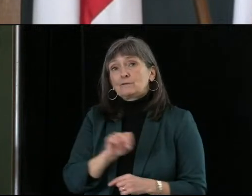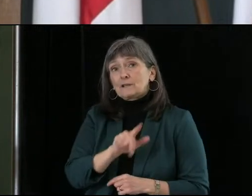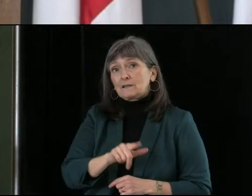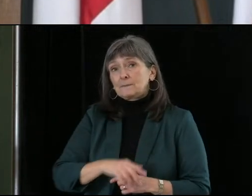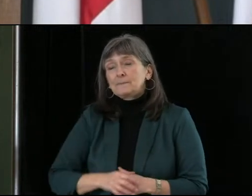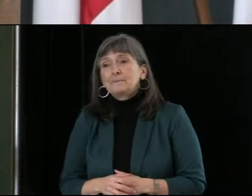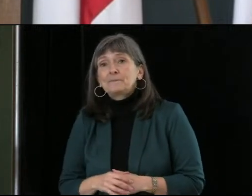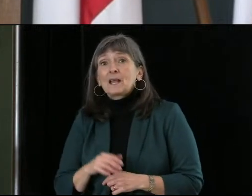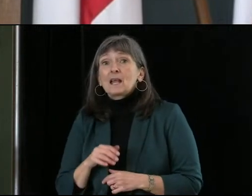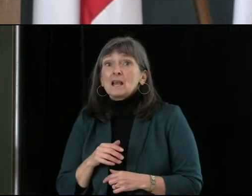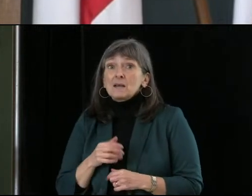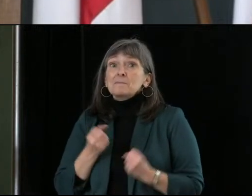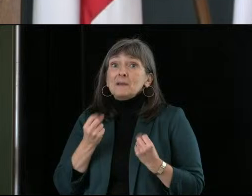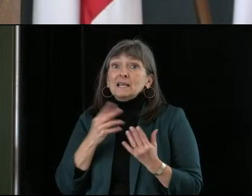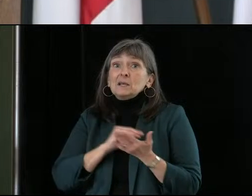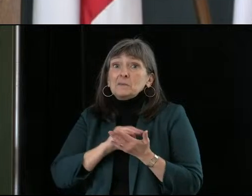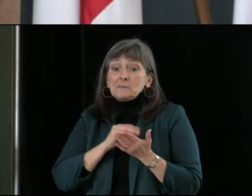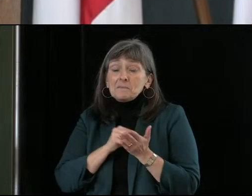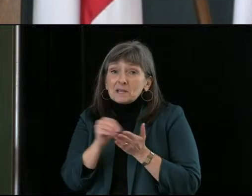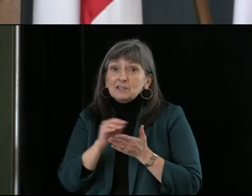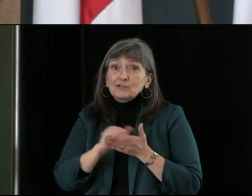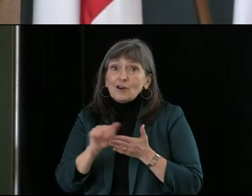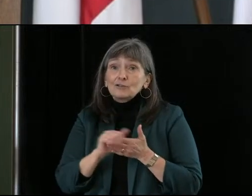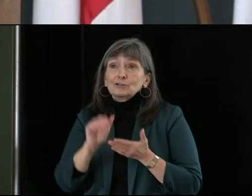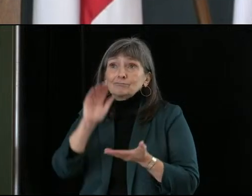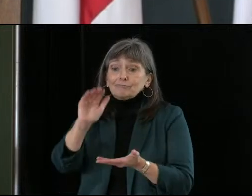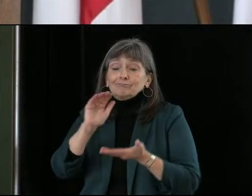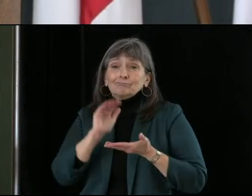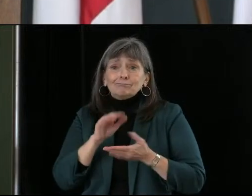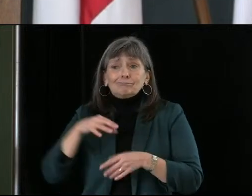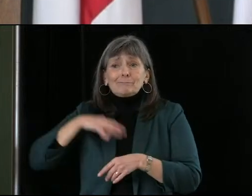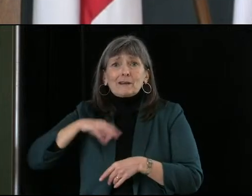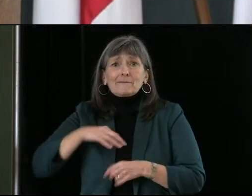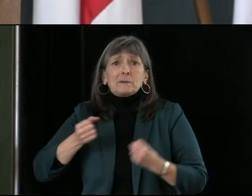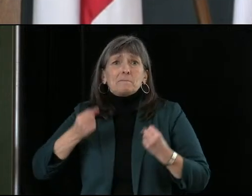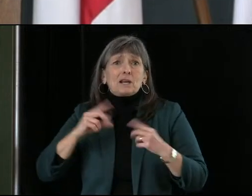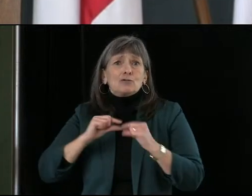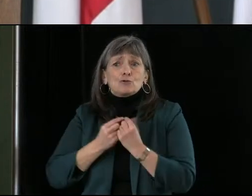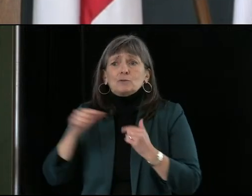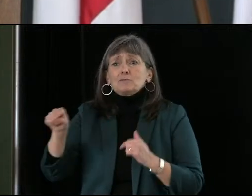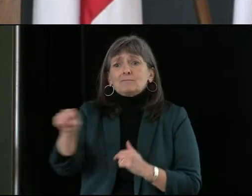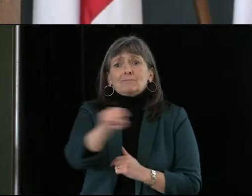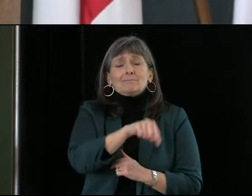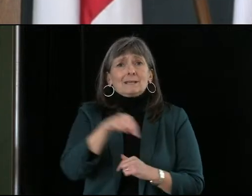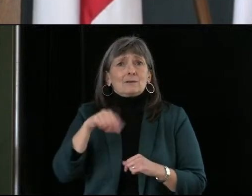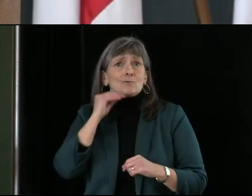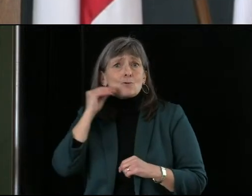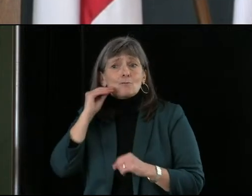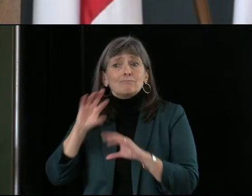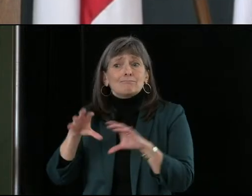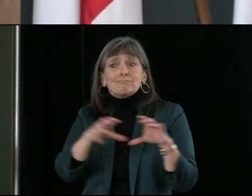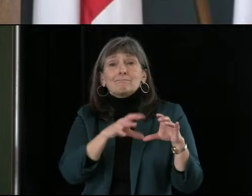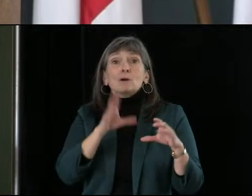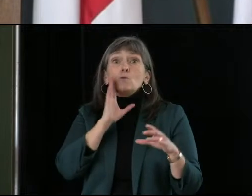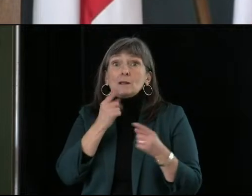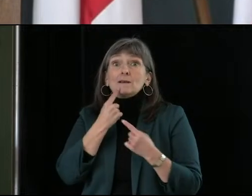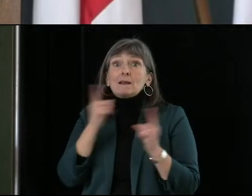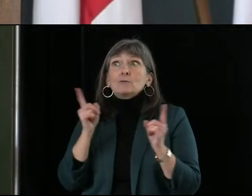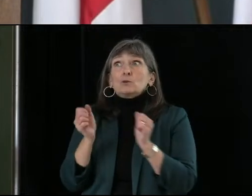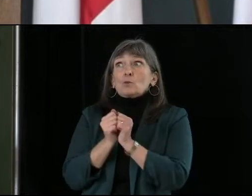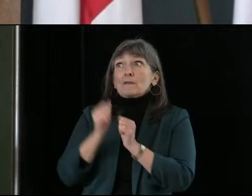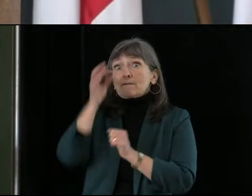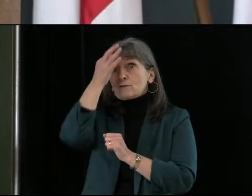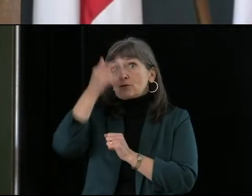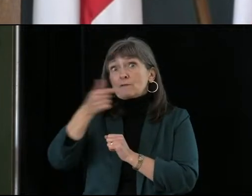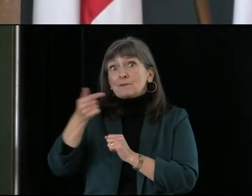this multi-million-dollar funding agreement that will benefit many groups and organizations right here at home will be announced in partnership with the federal